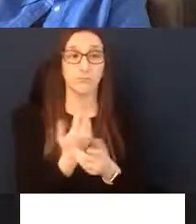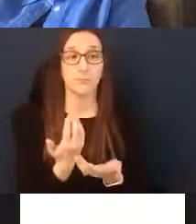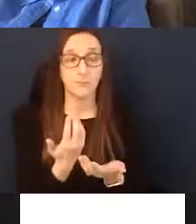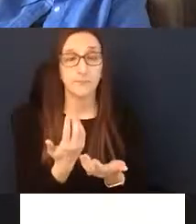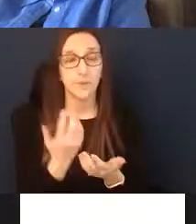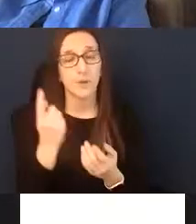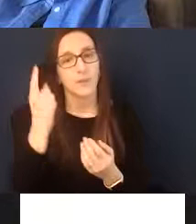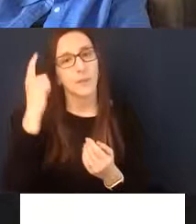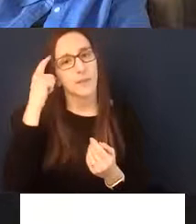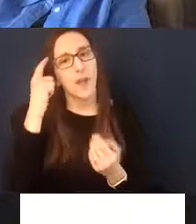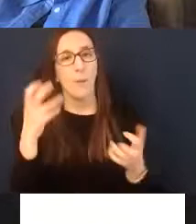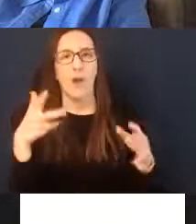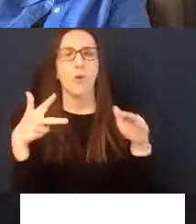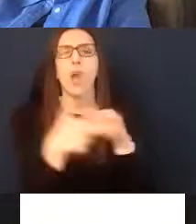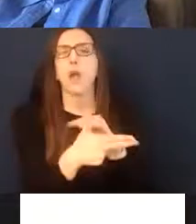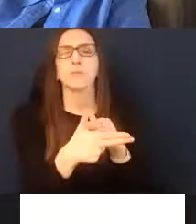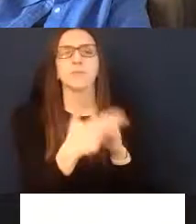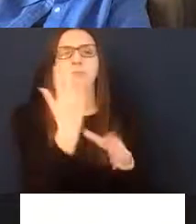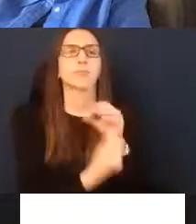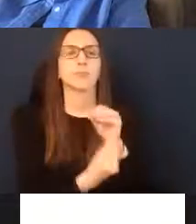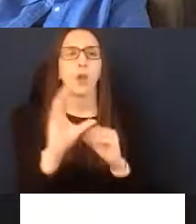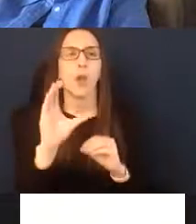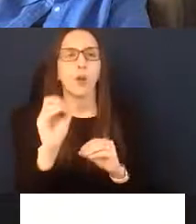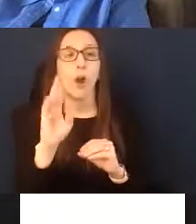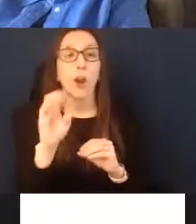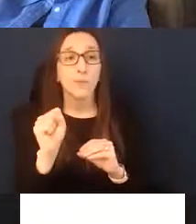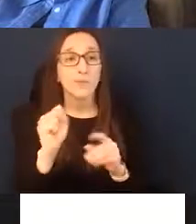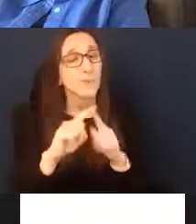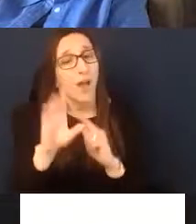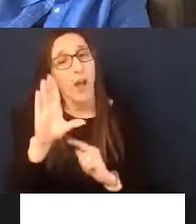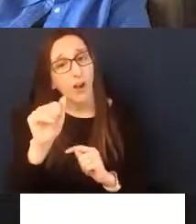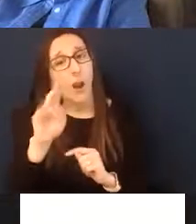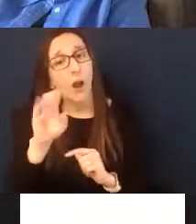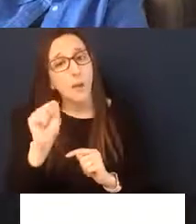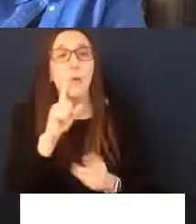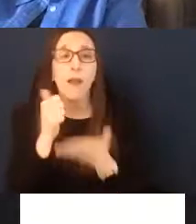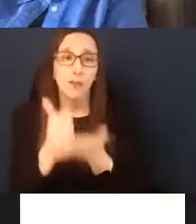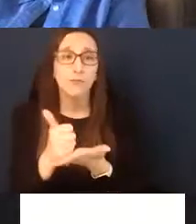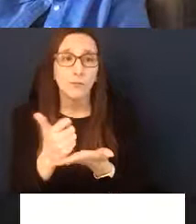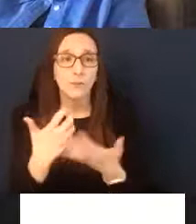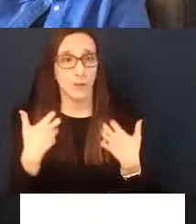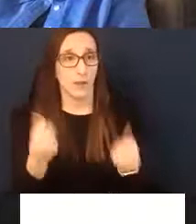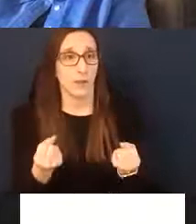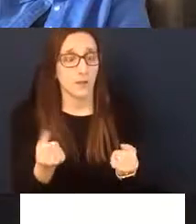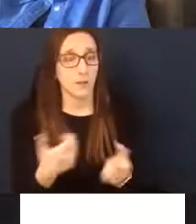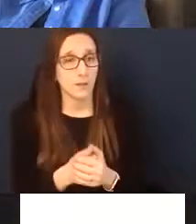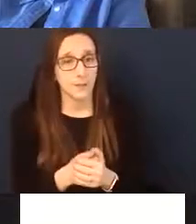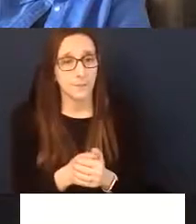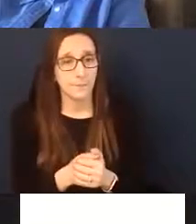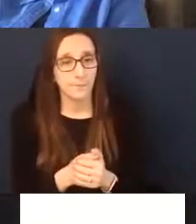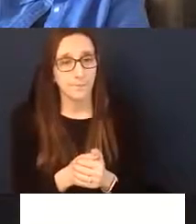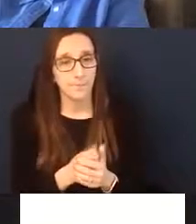if you think that you want to cut out all your carbs. They really do so much for you. Another con of